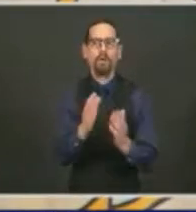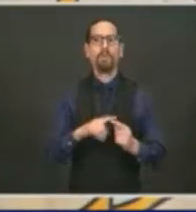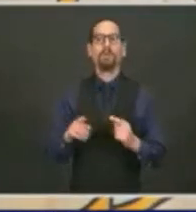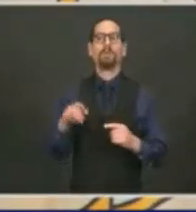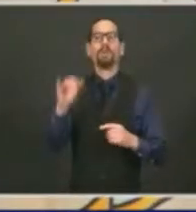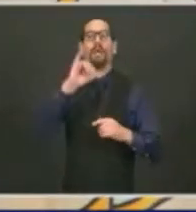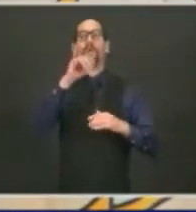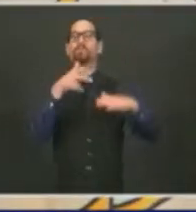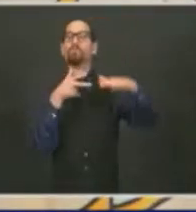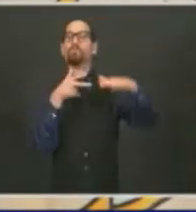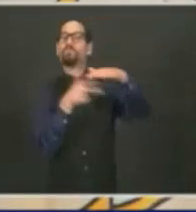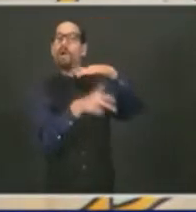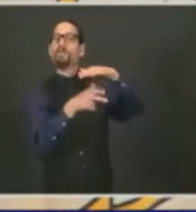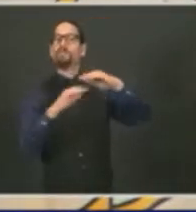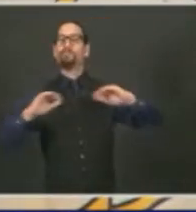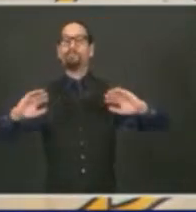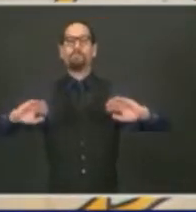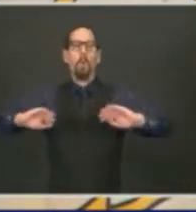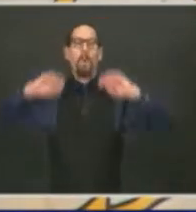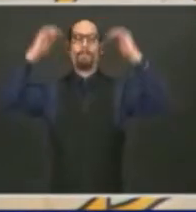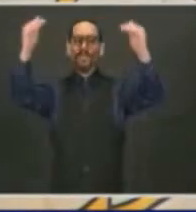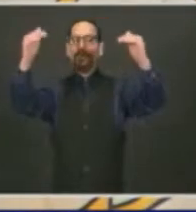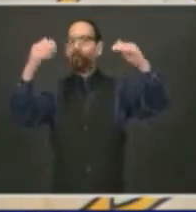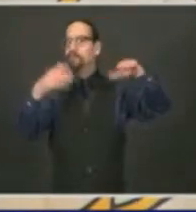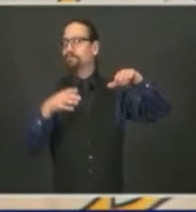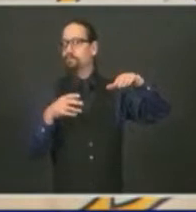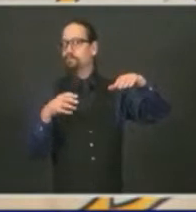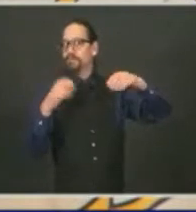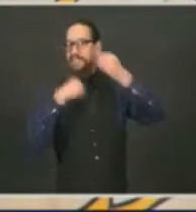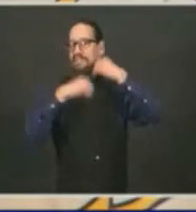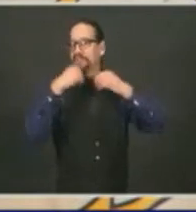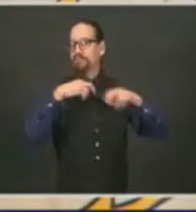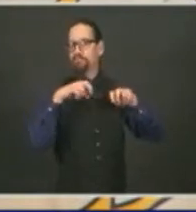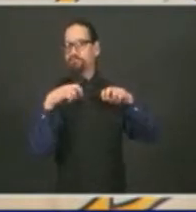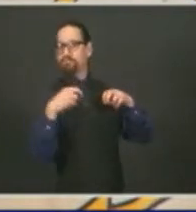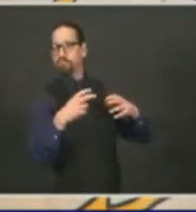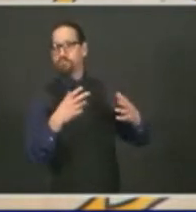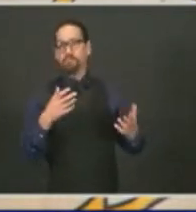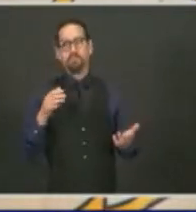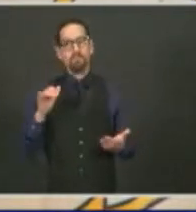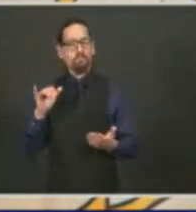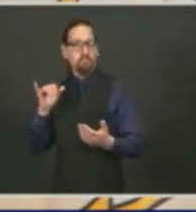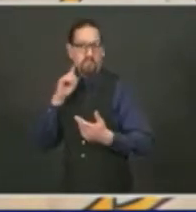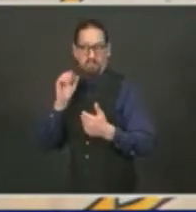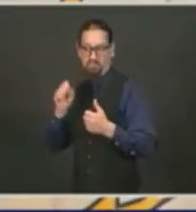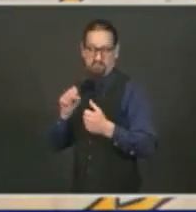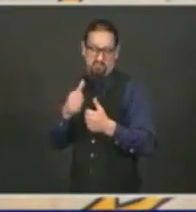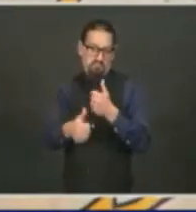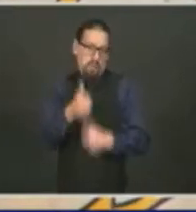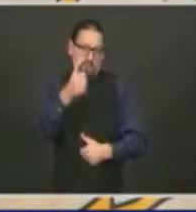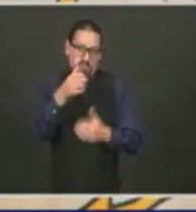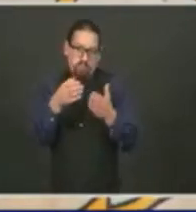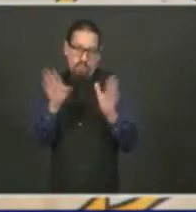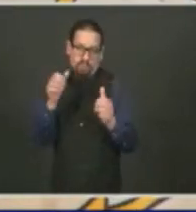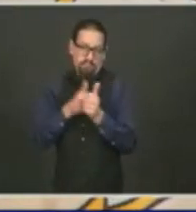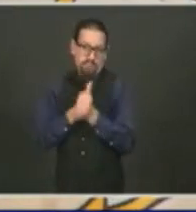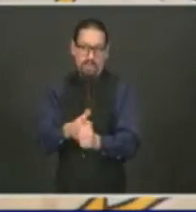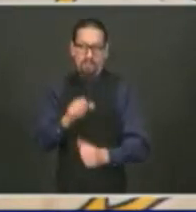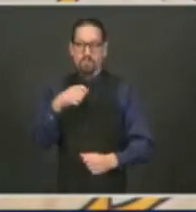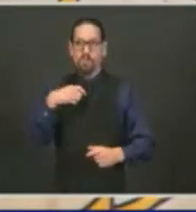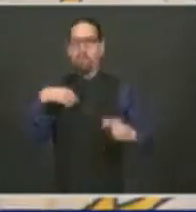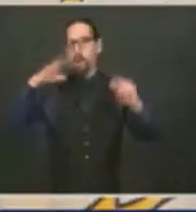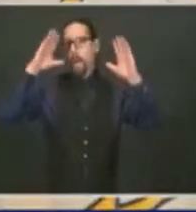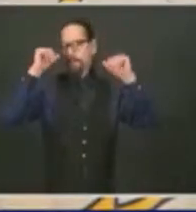open. So I think people, by and large, did follow the rules. I think people will, by and large, follow the rules